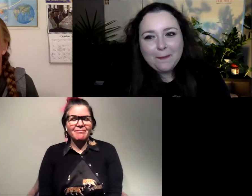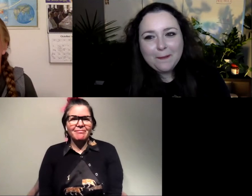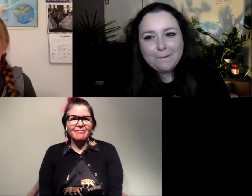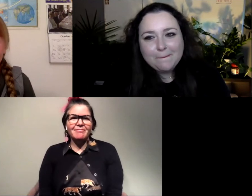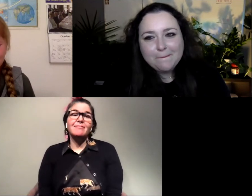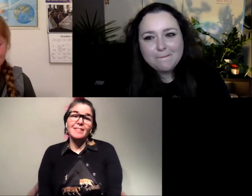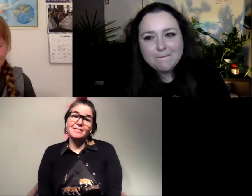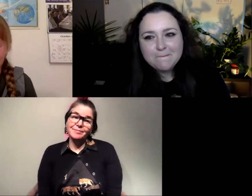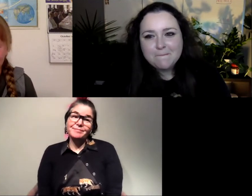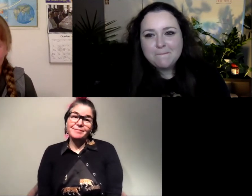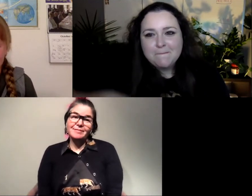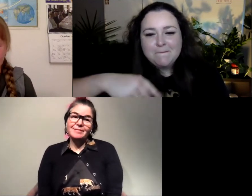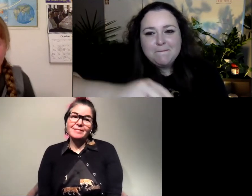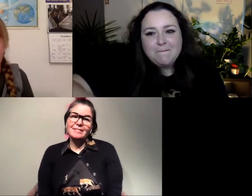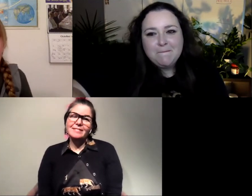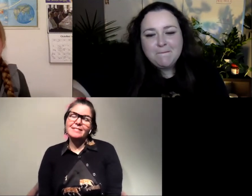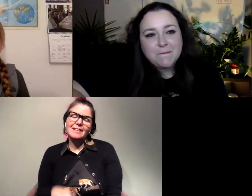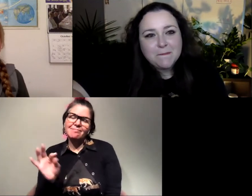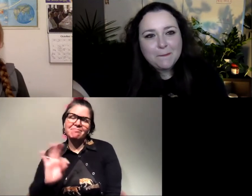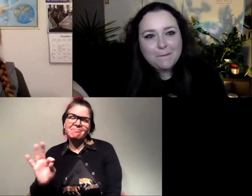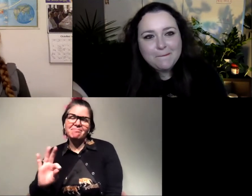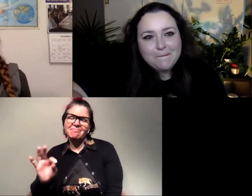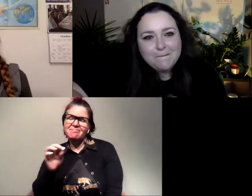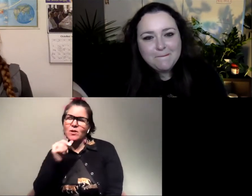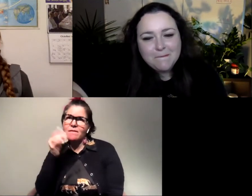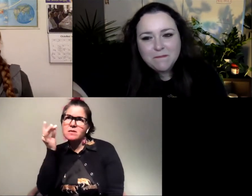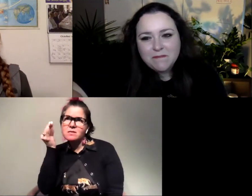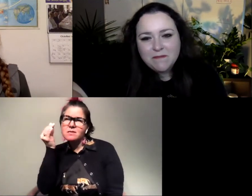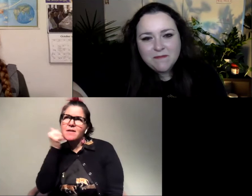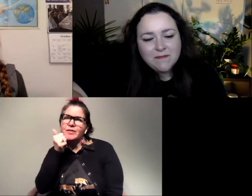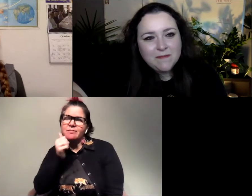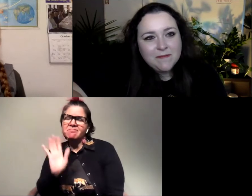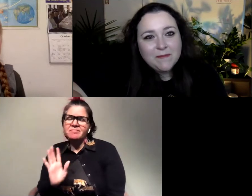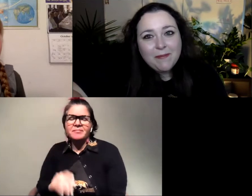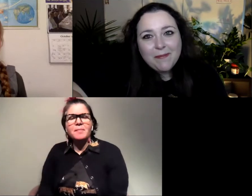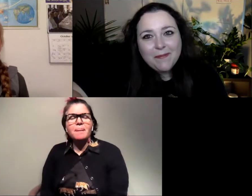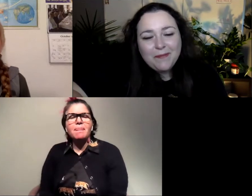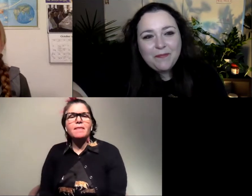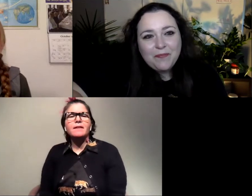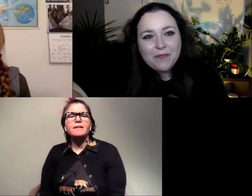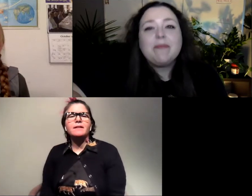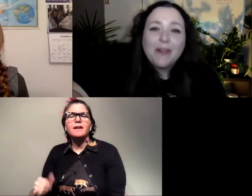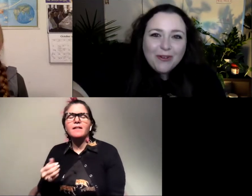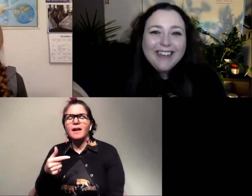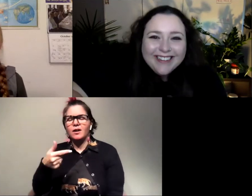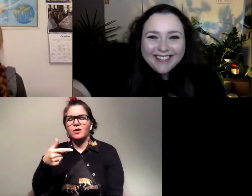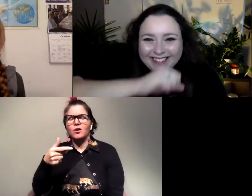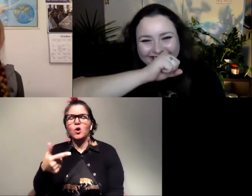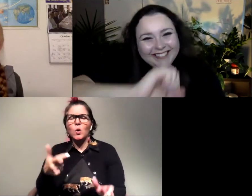Yeah, I don't think that's something you need to be worried about on a daily basis. I think it's one of these things like quicksand or something that